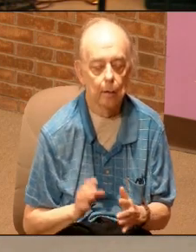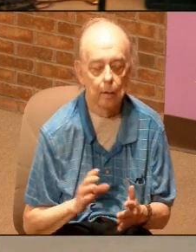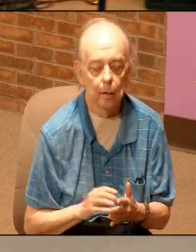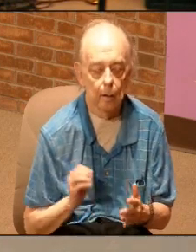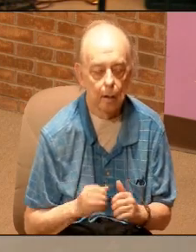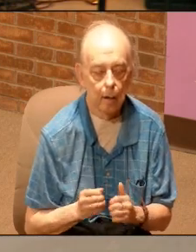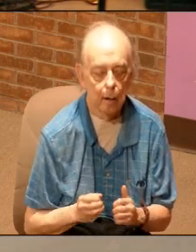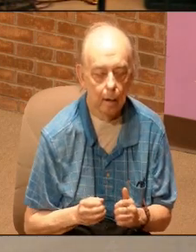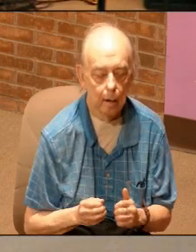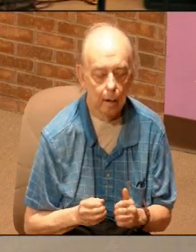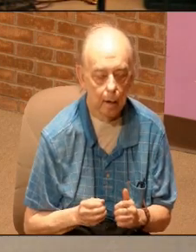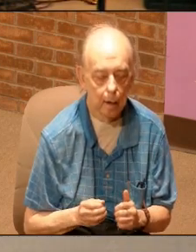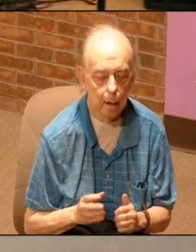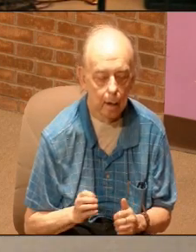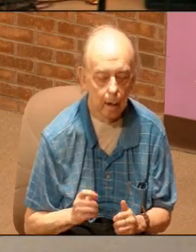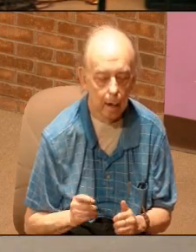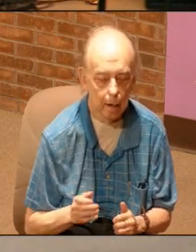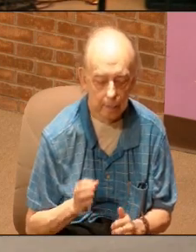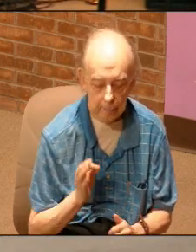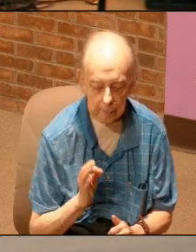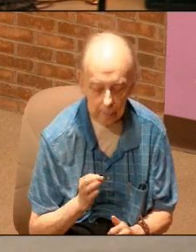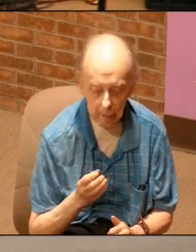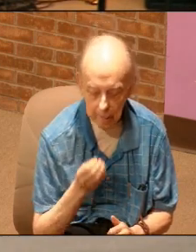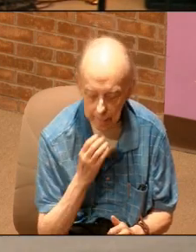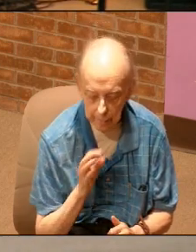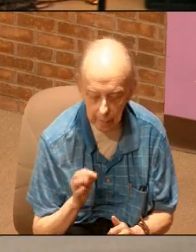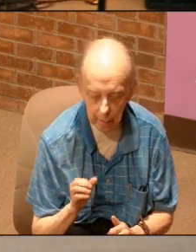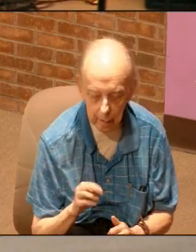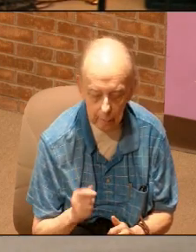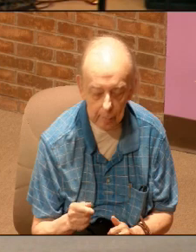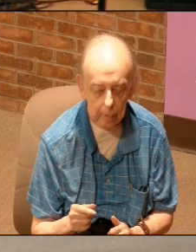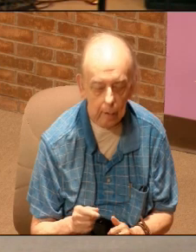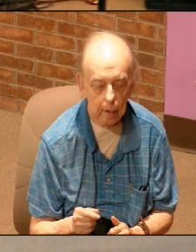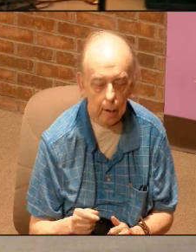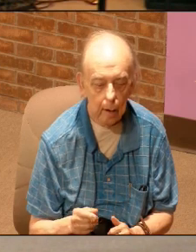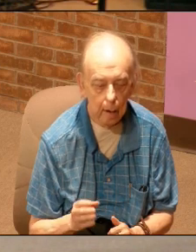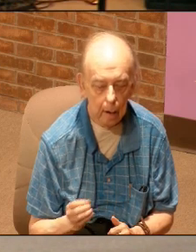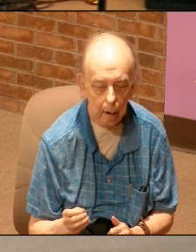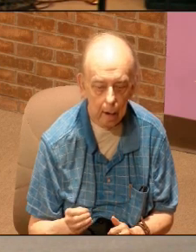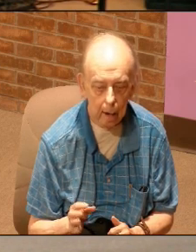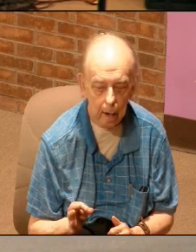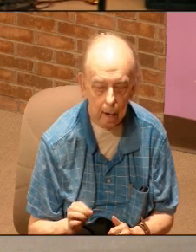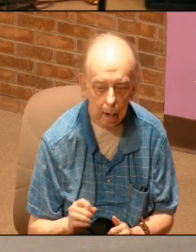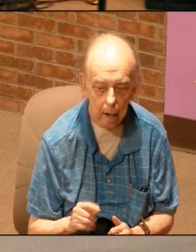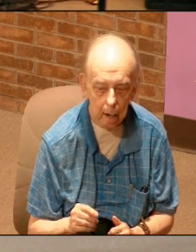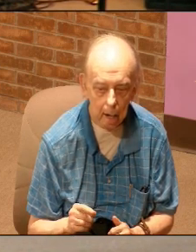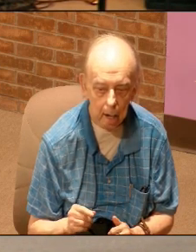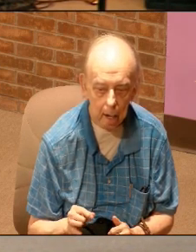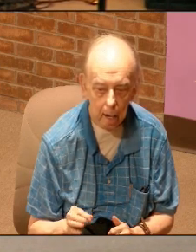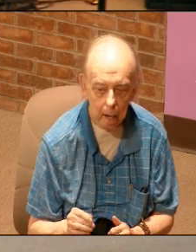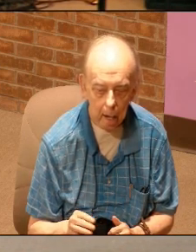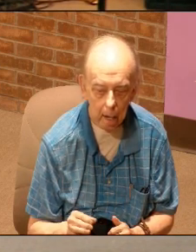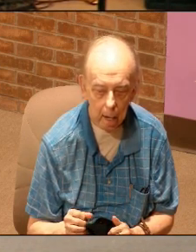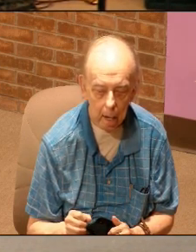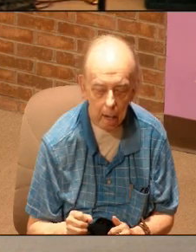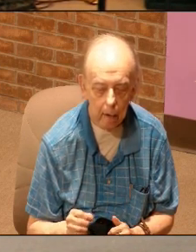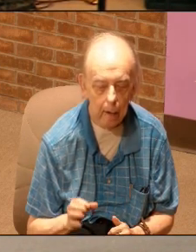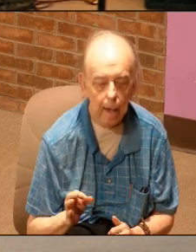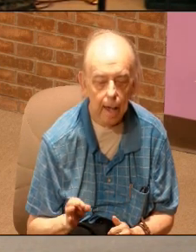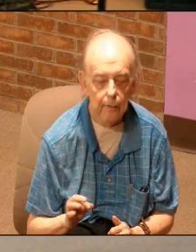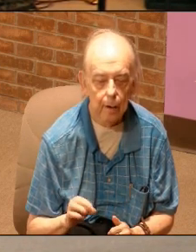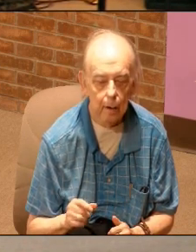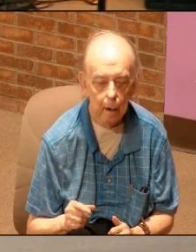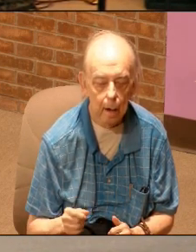learning how to eat a frog. If you were to try to eat a frog right now, if I had a frog in here that was